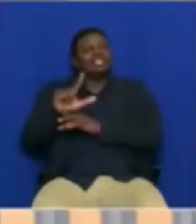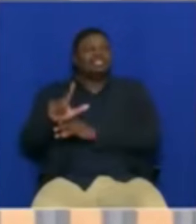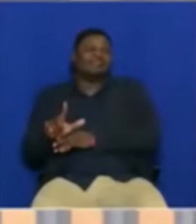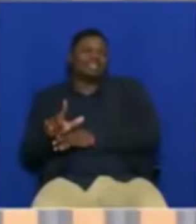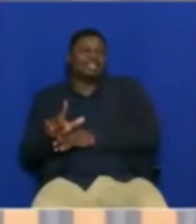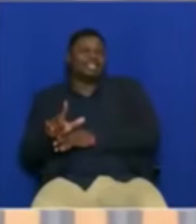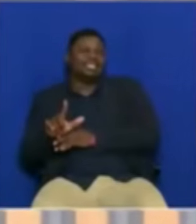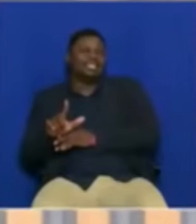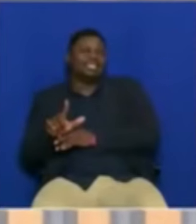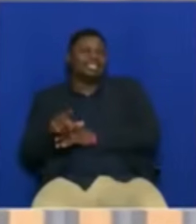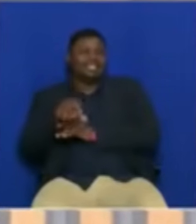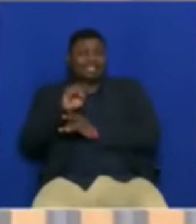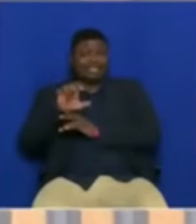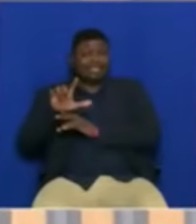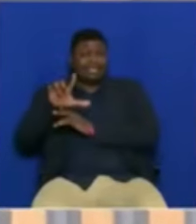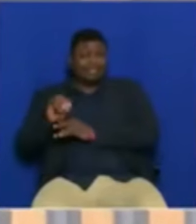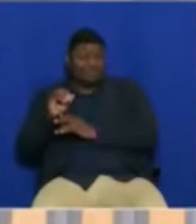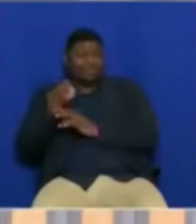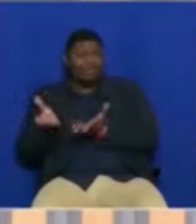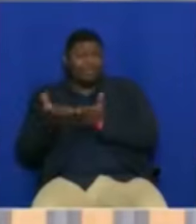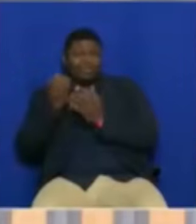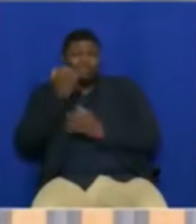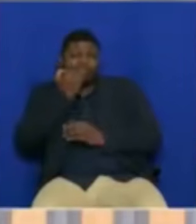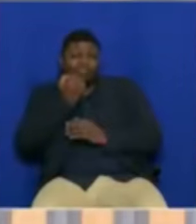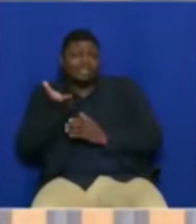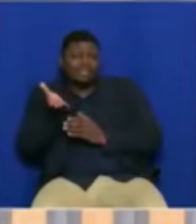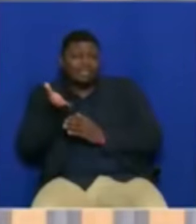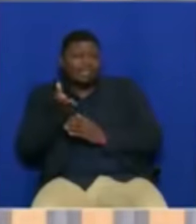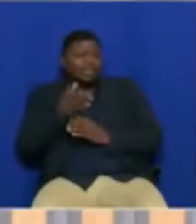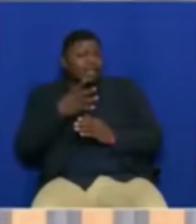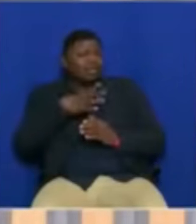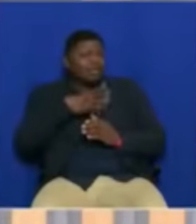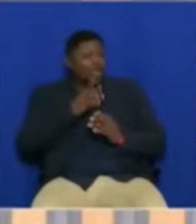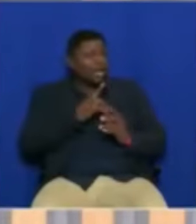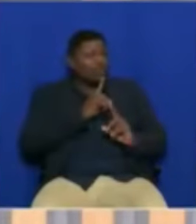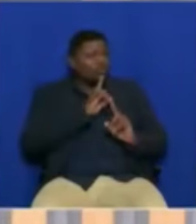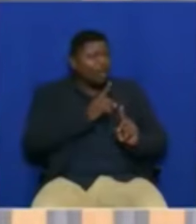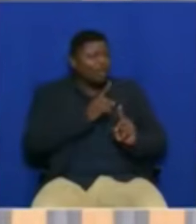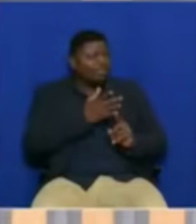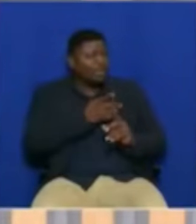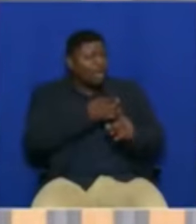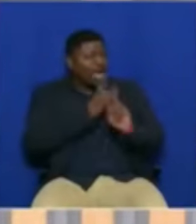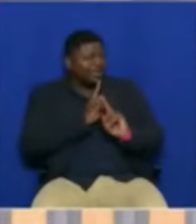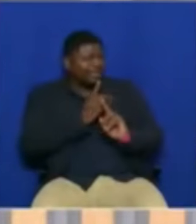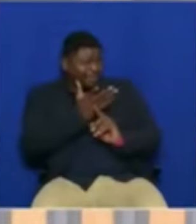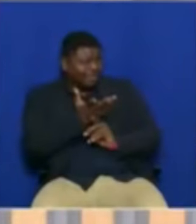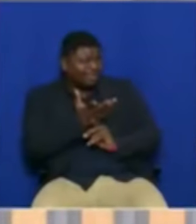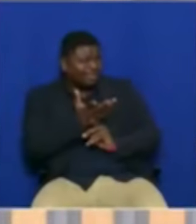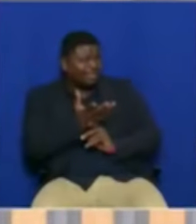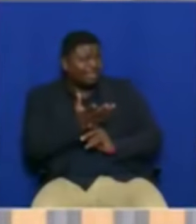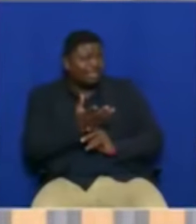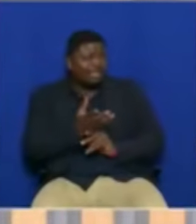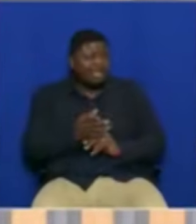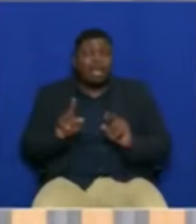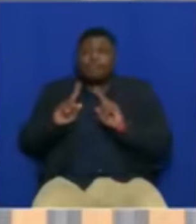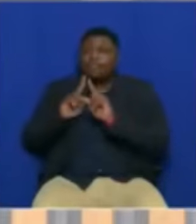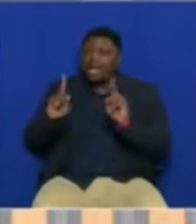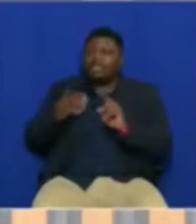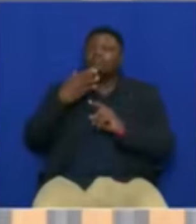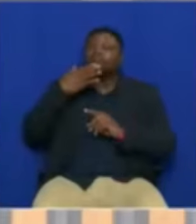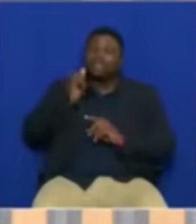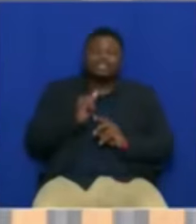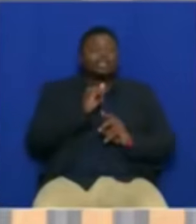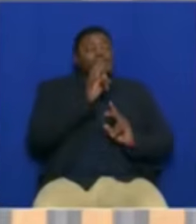comment? Thank you, Yes, Chair. I That's want- useful. I That's want to helpful. respond. Please, yes. I feel that it we is- know, and please don't repeat that you did not see the